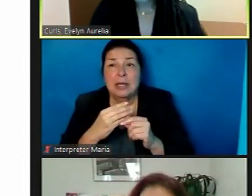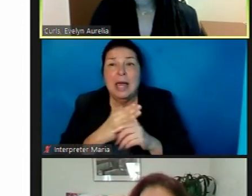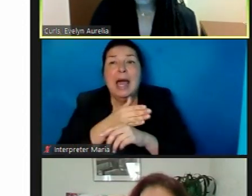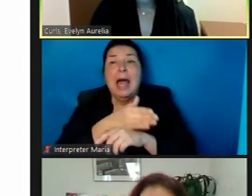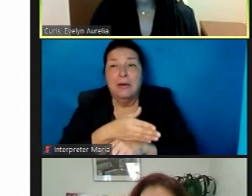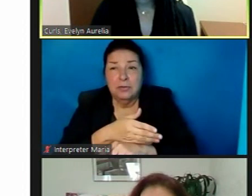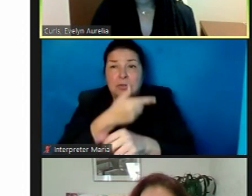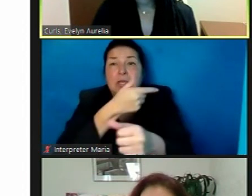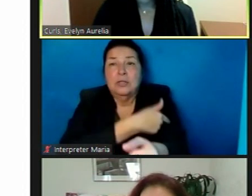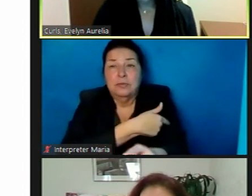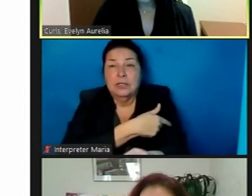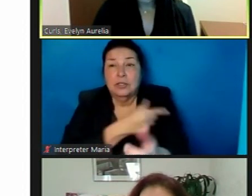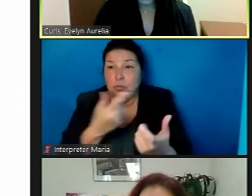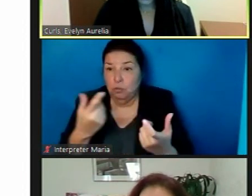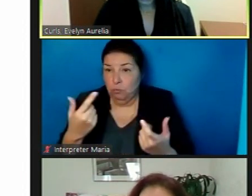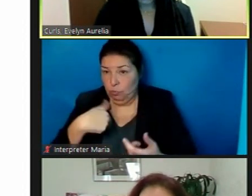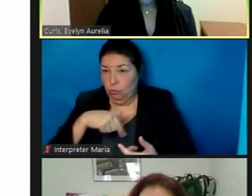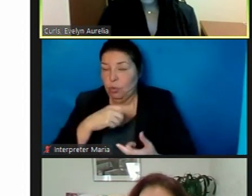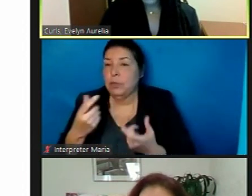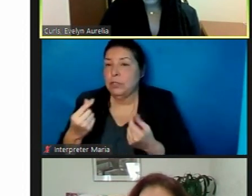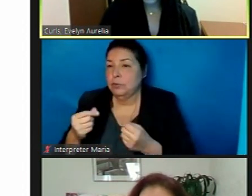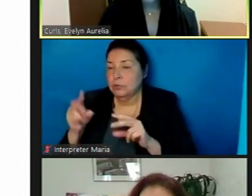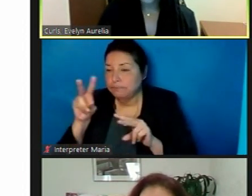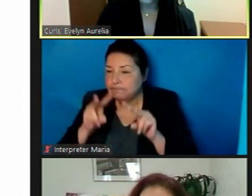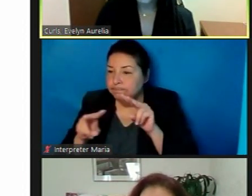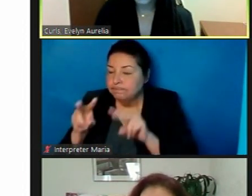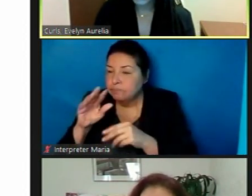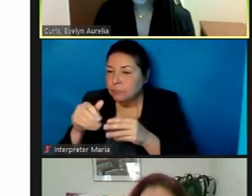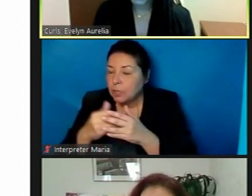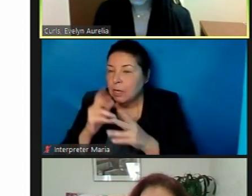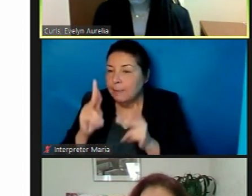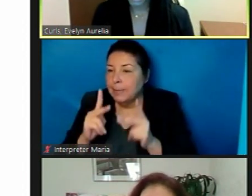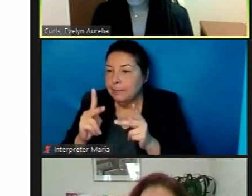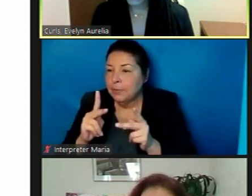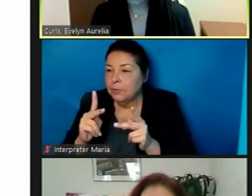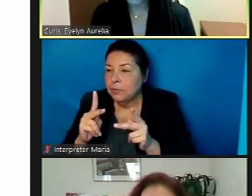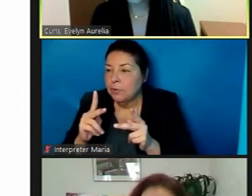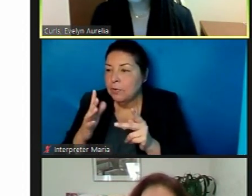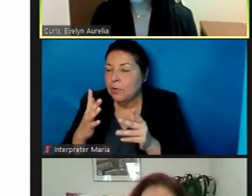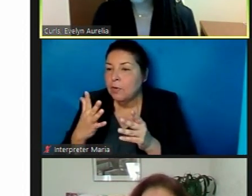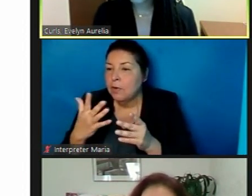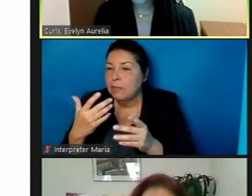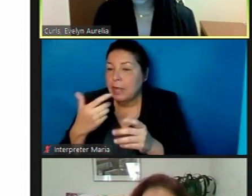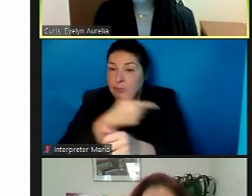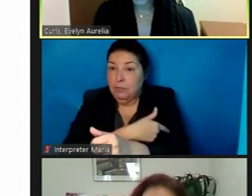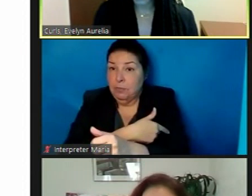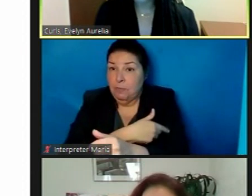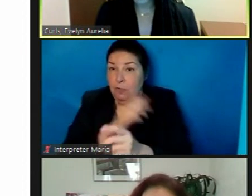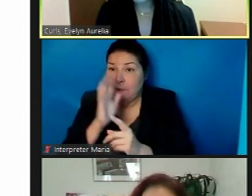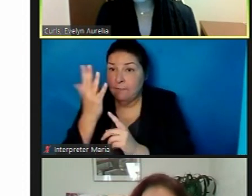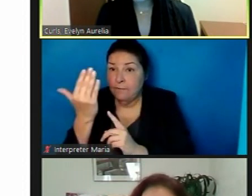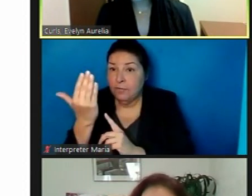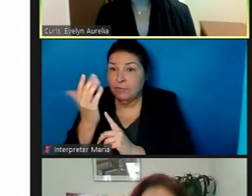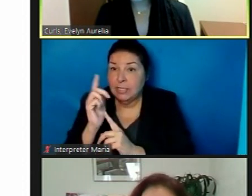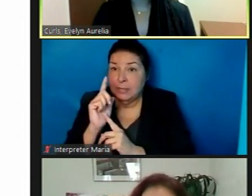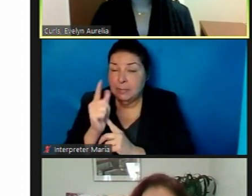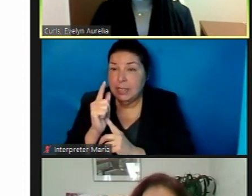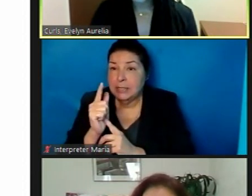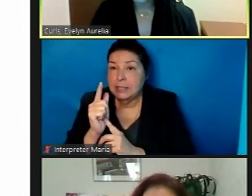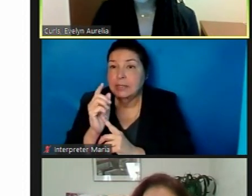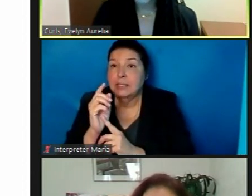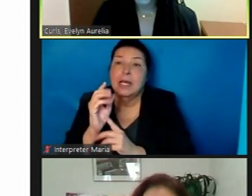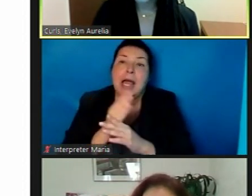we monitor all people who have the vaccine for at least 15 minutes after their dose at the vaccination